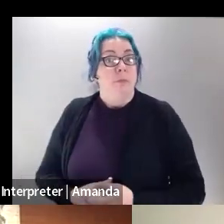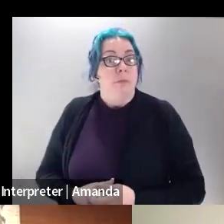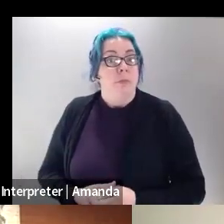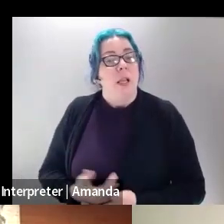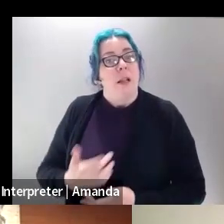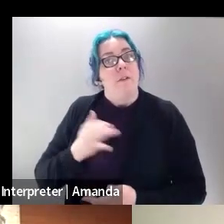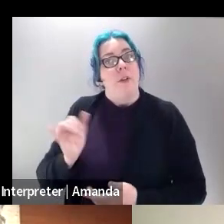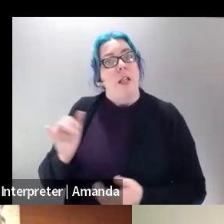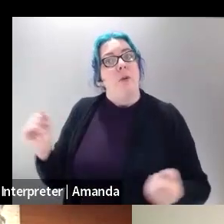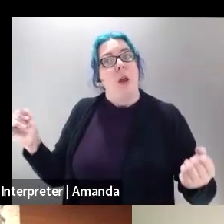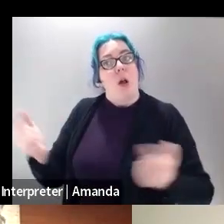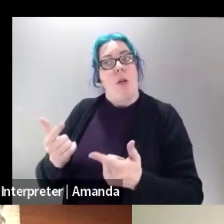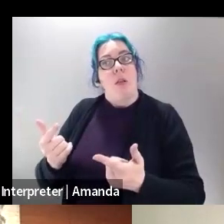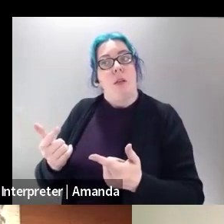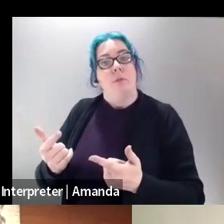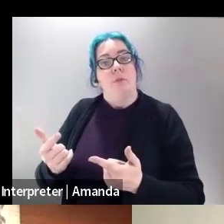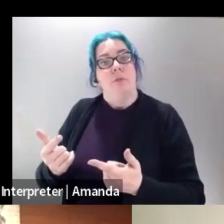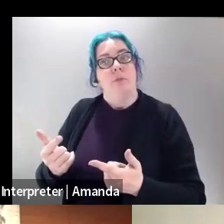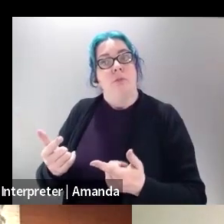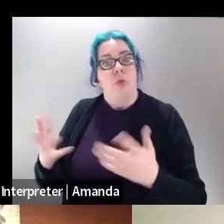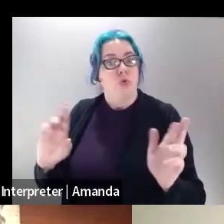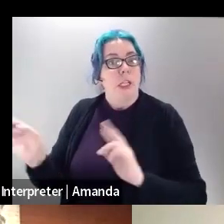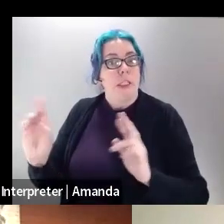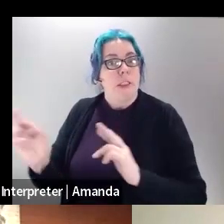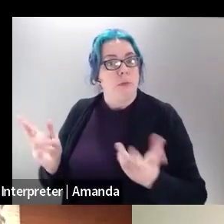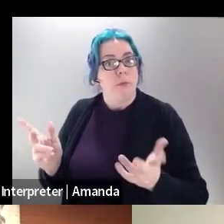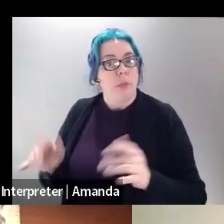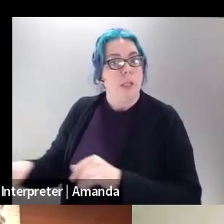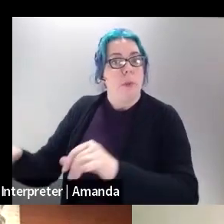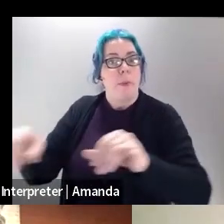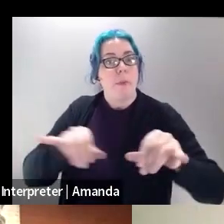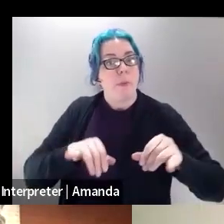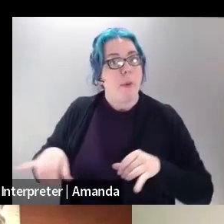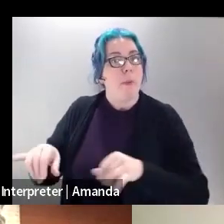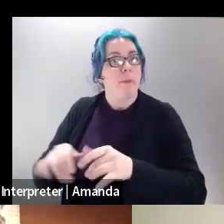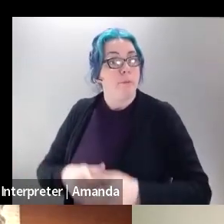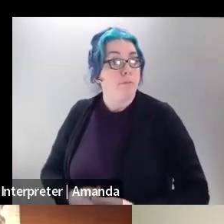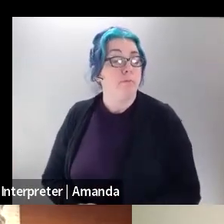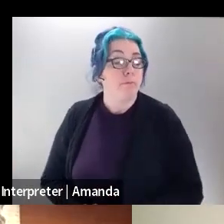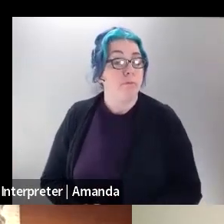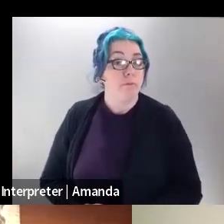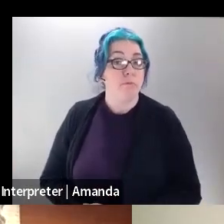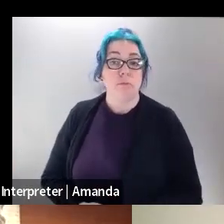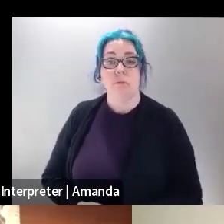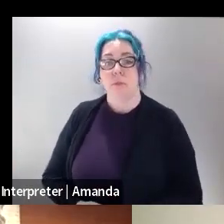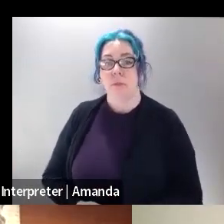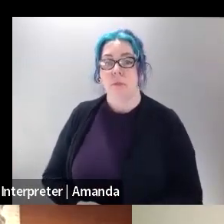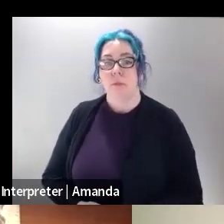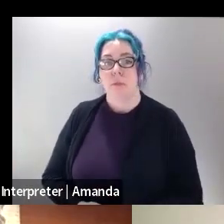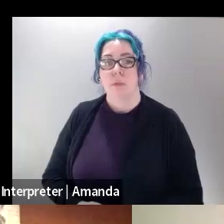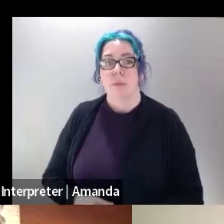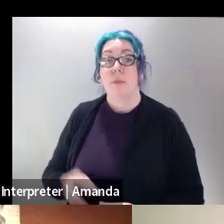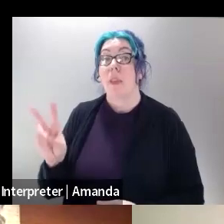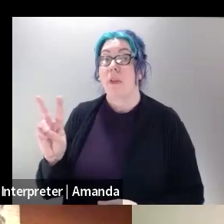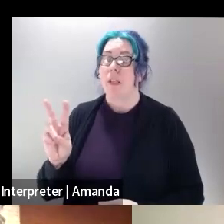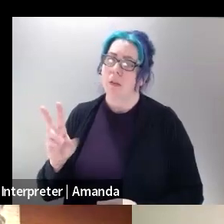but still framing it and anchoring it into the world that we're about to build on the stage. That's great, Nina. I love this.